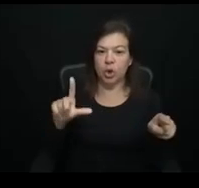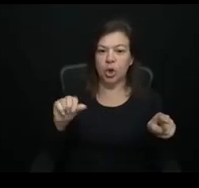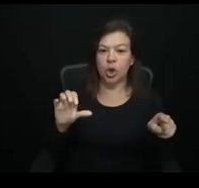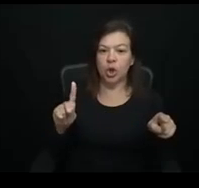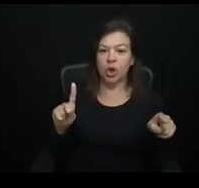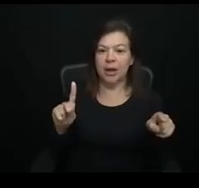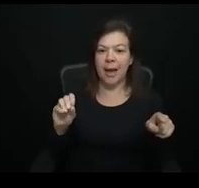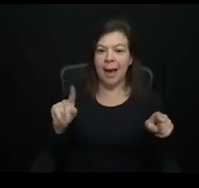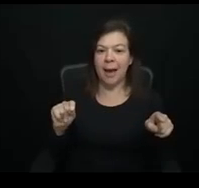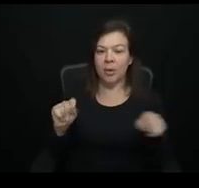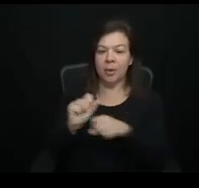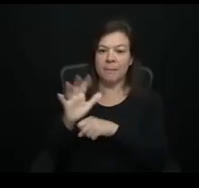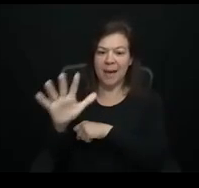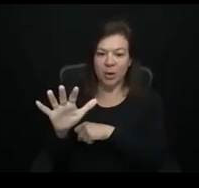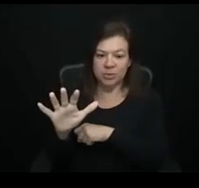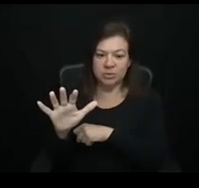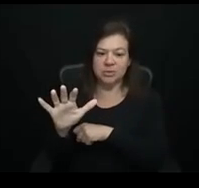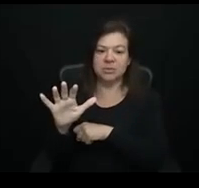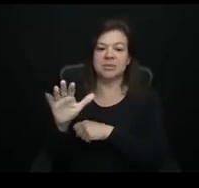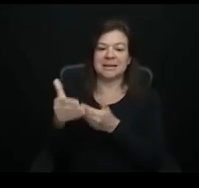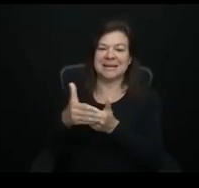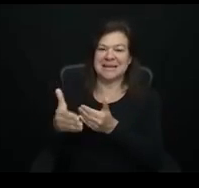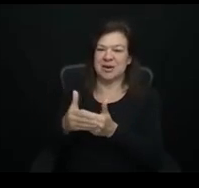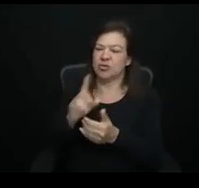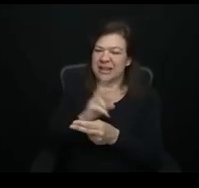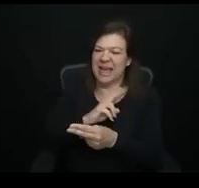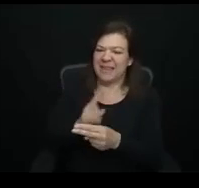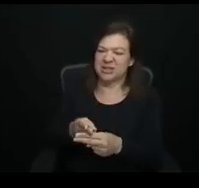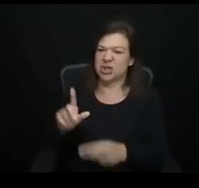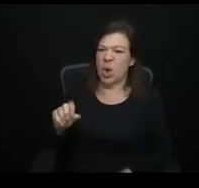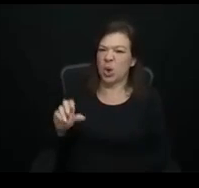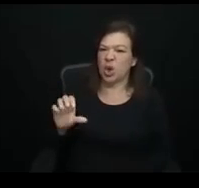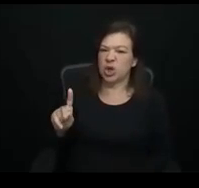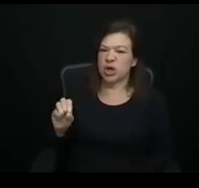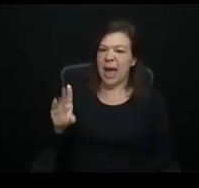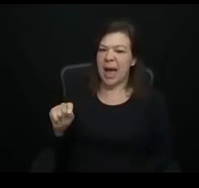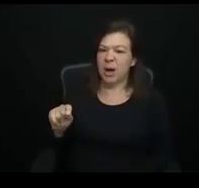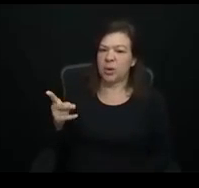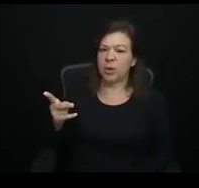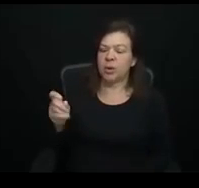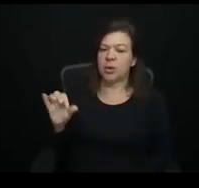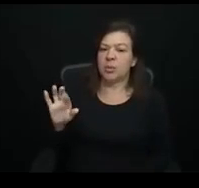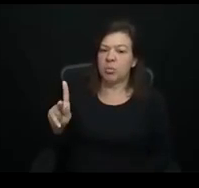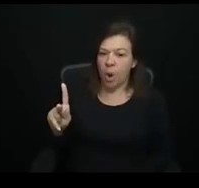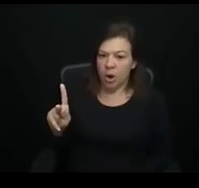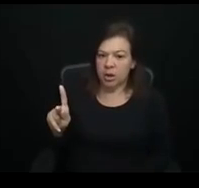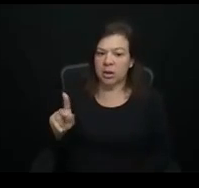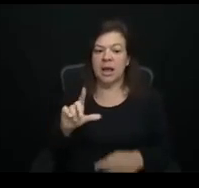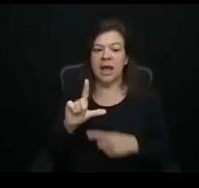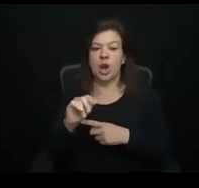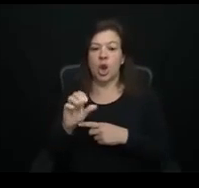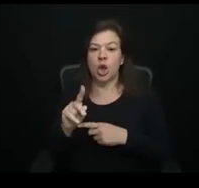Park. This is actually labeled Lookout Mountain right there, but I believe that's called Lookout Park, and Lookout Mountain is where the antennas